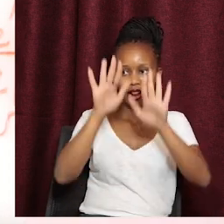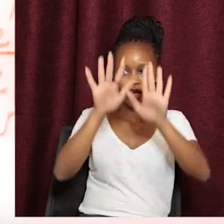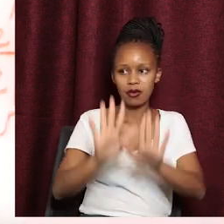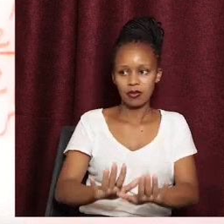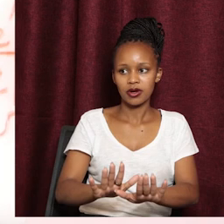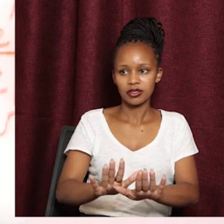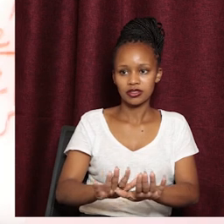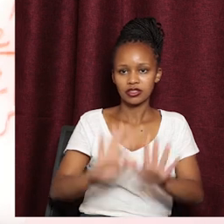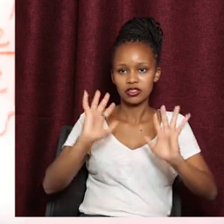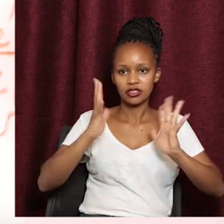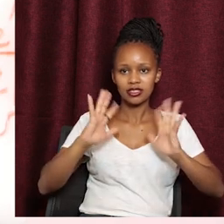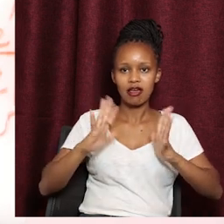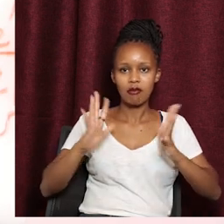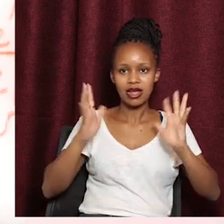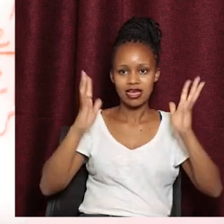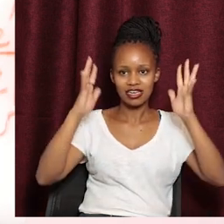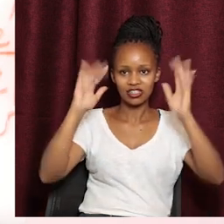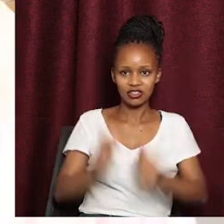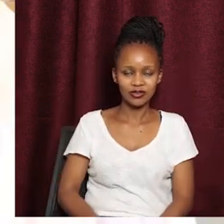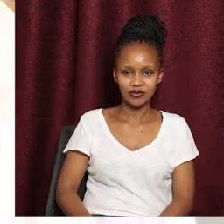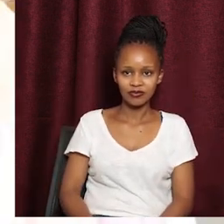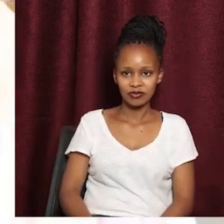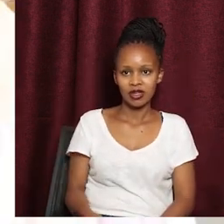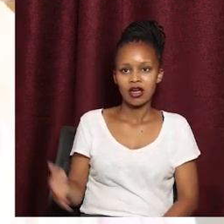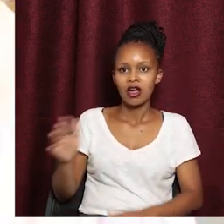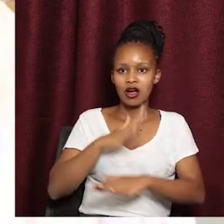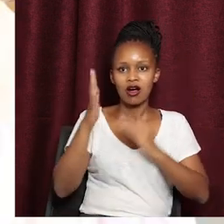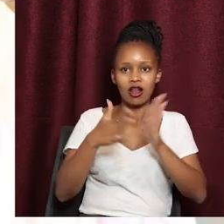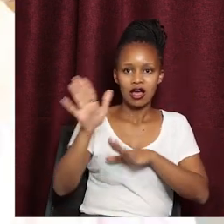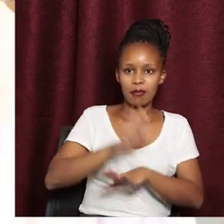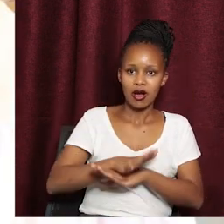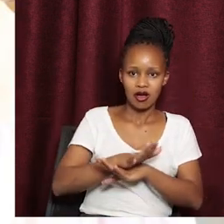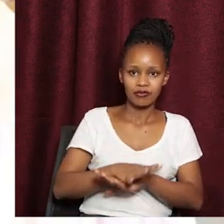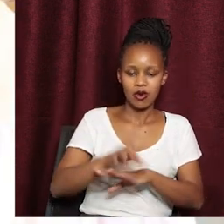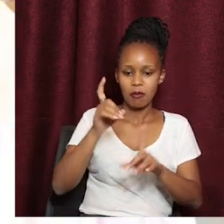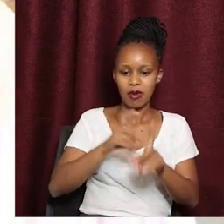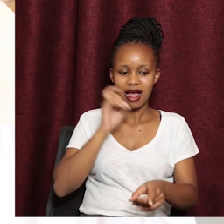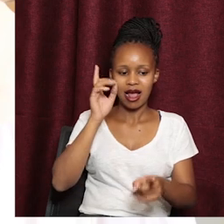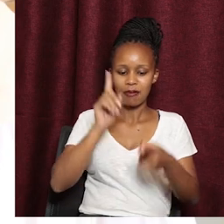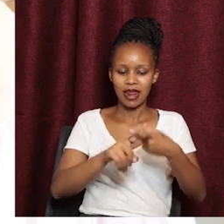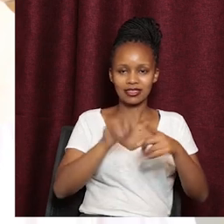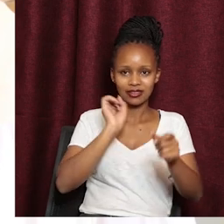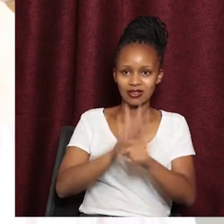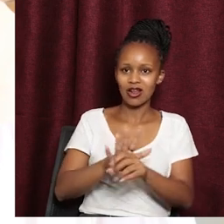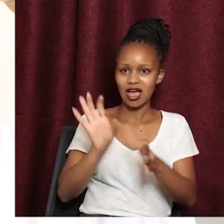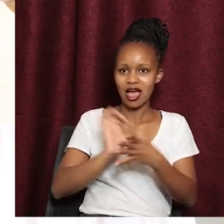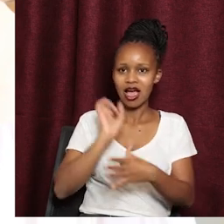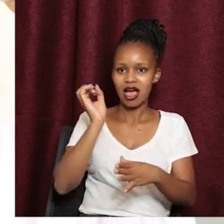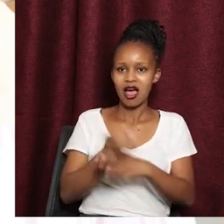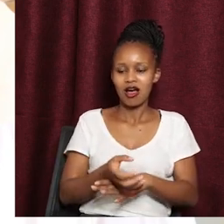celebration. All the above plus pandemic and our miseries